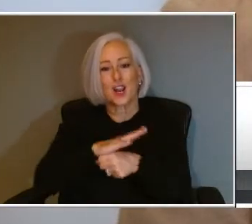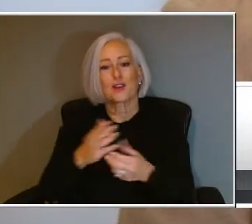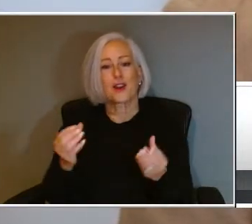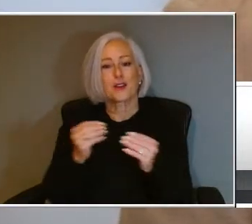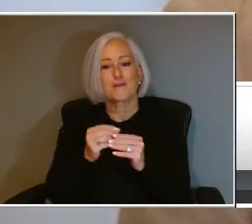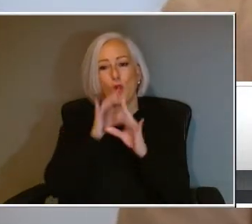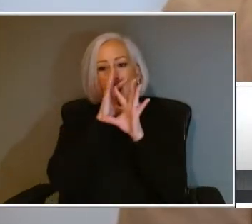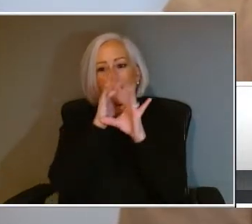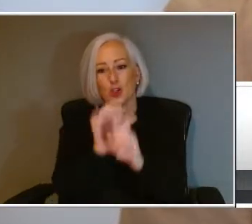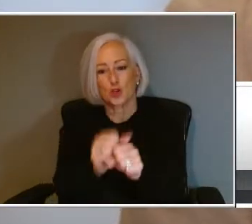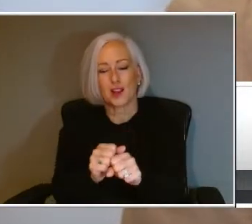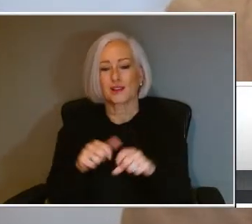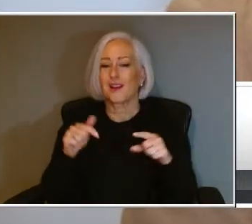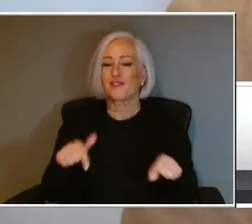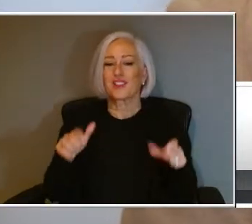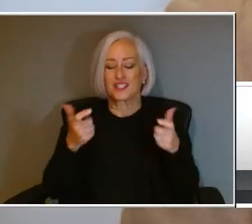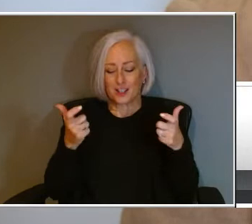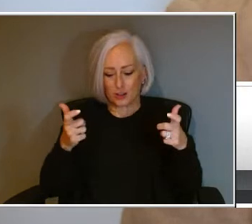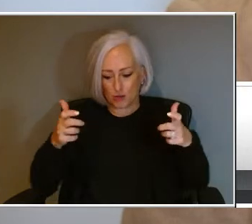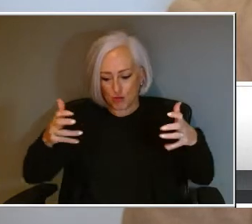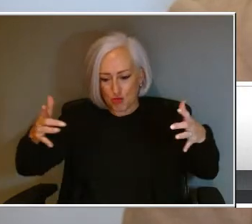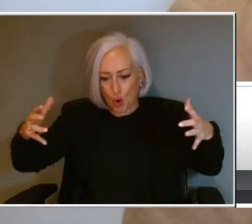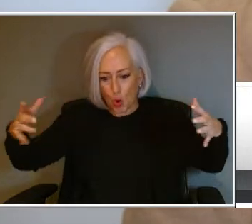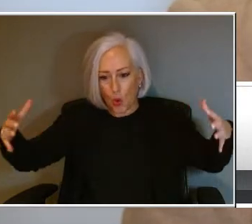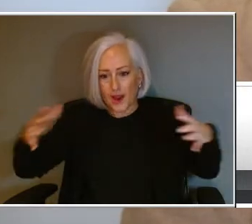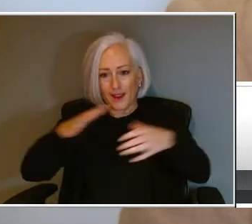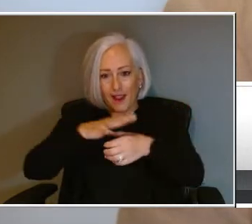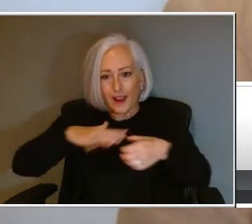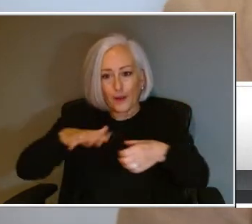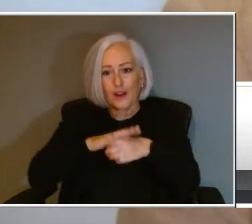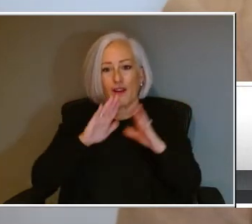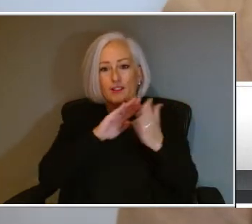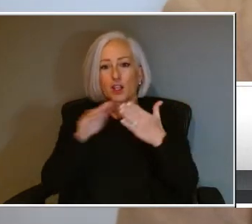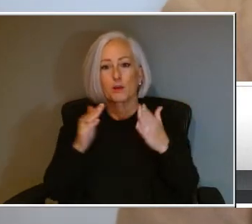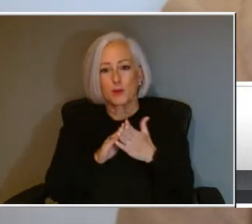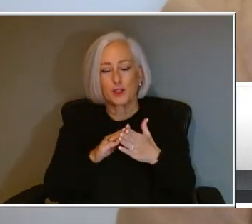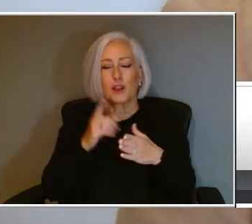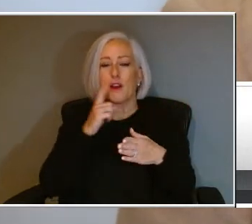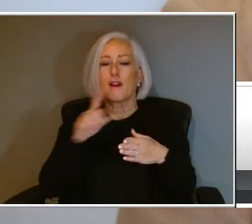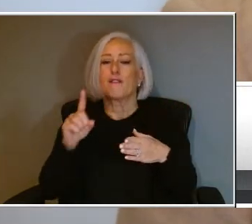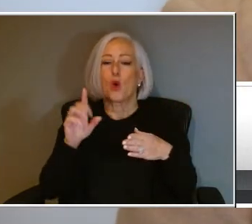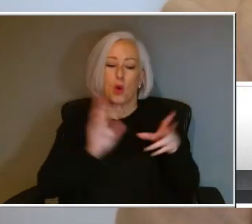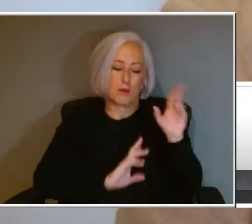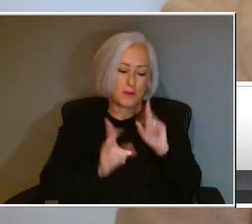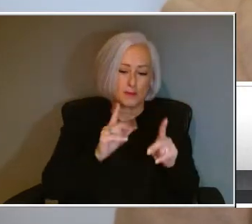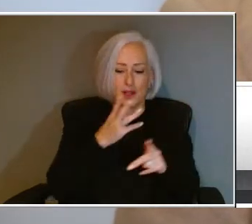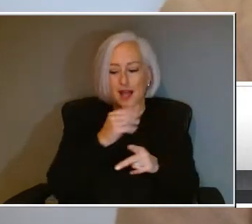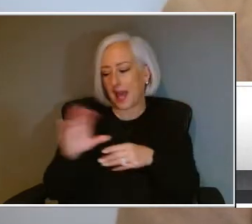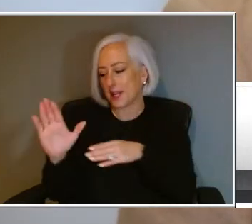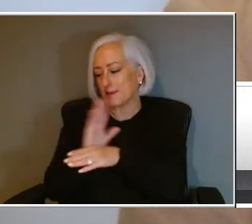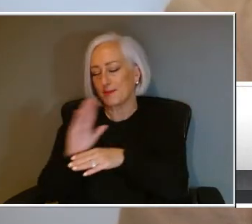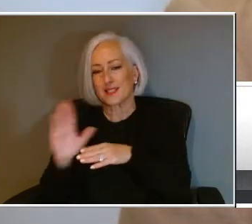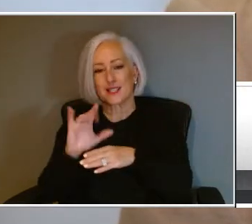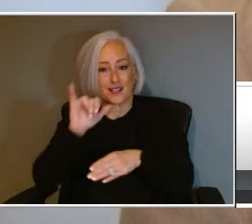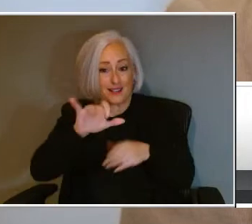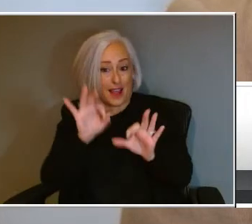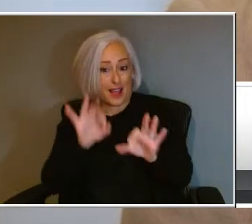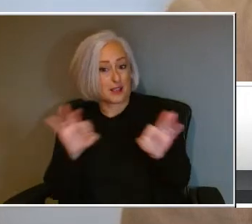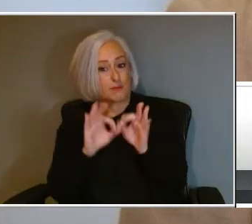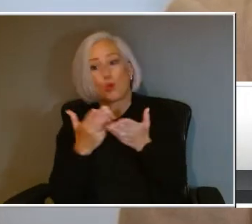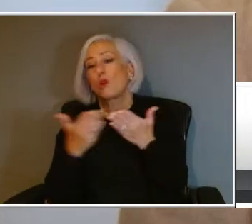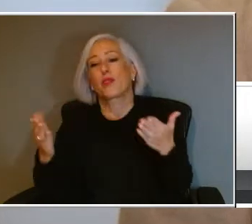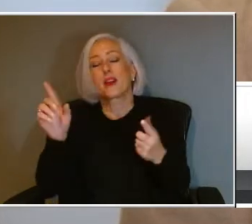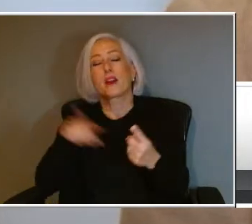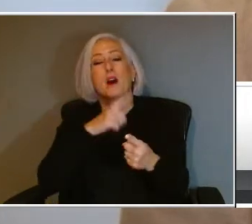of our community, both for residents and for businesses. And so, that's a really important factor when someone is looking